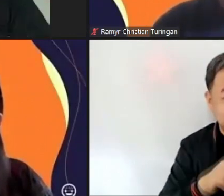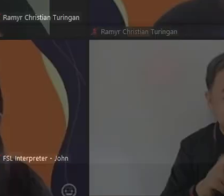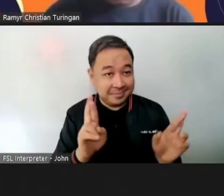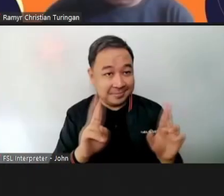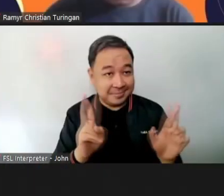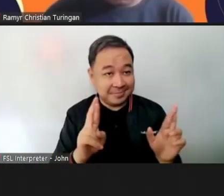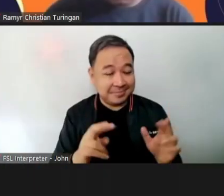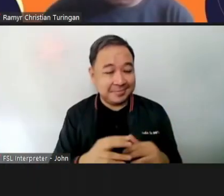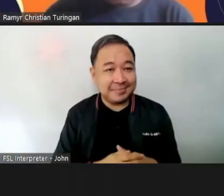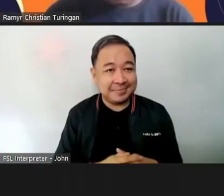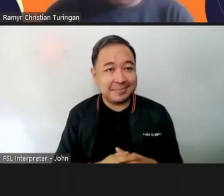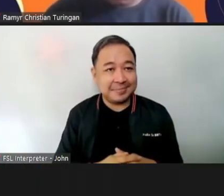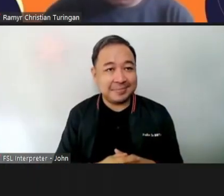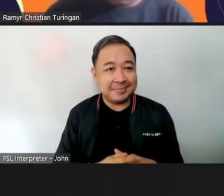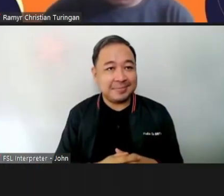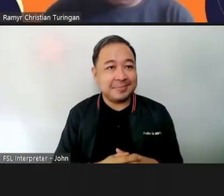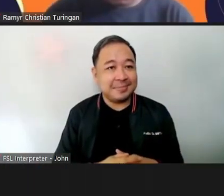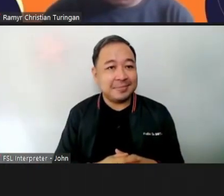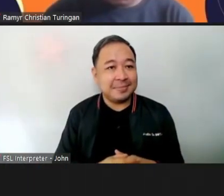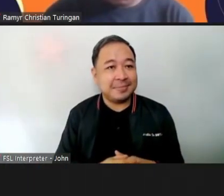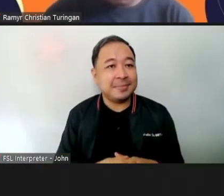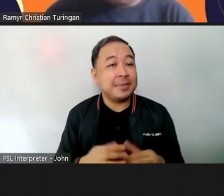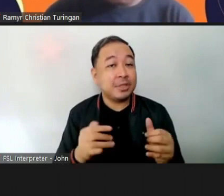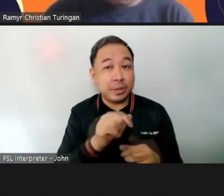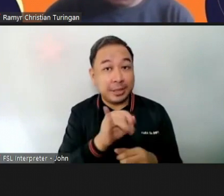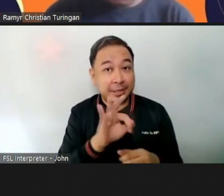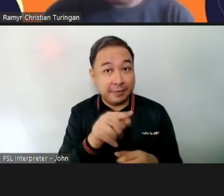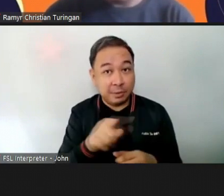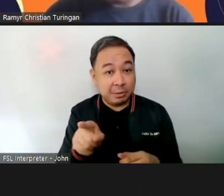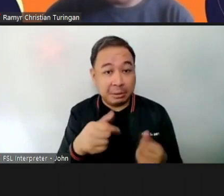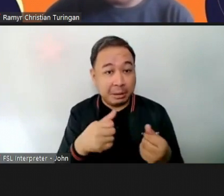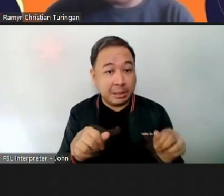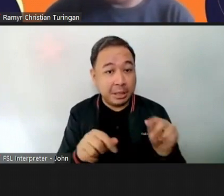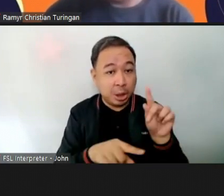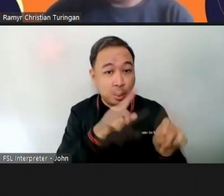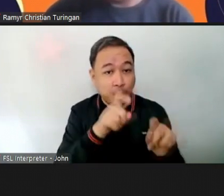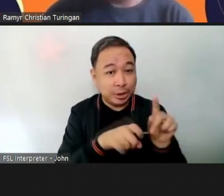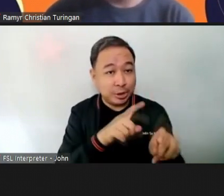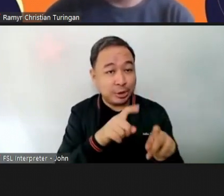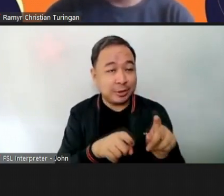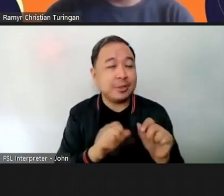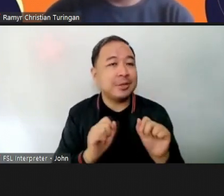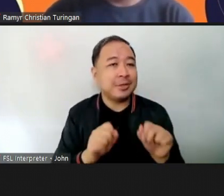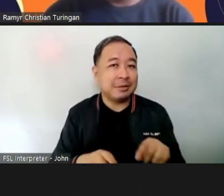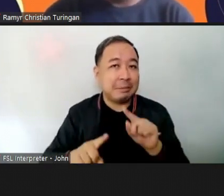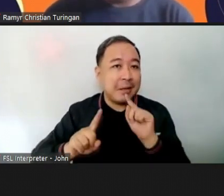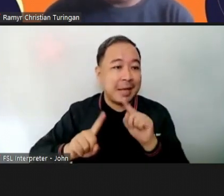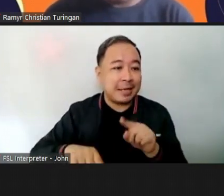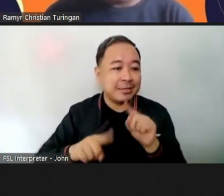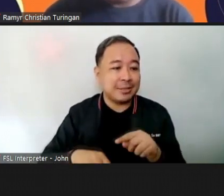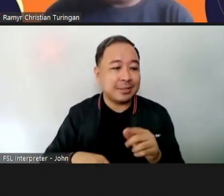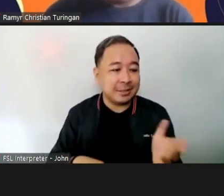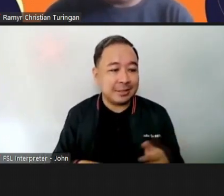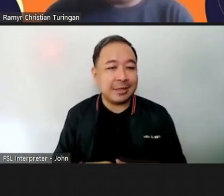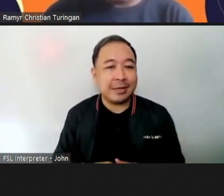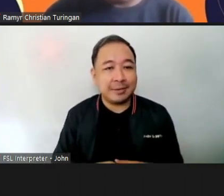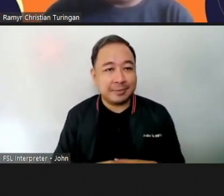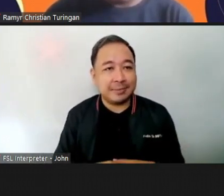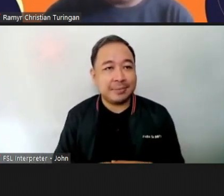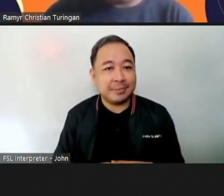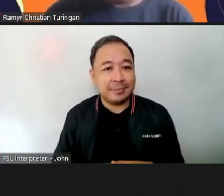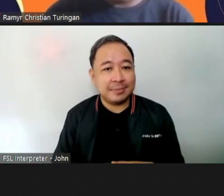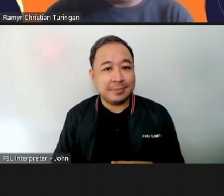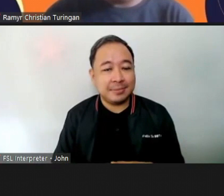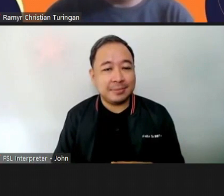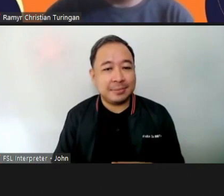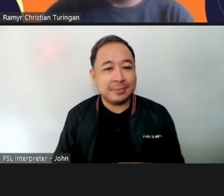our participants, if you still have questions to throw to our panelists, i-type nyo lamang po sa ating question and answer box. Or